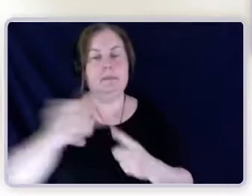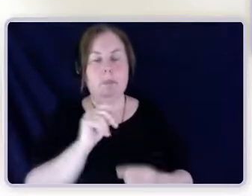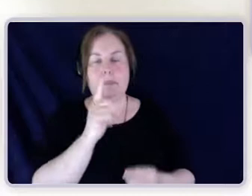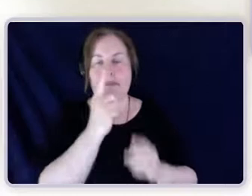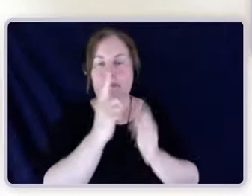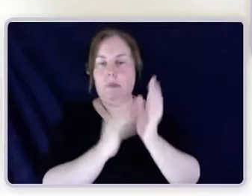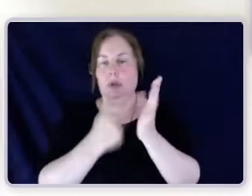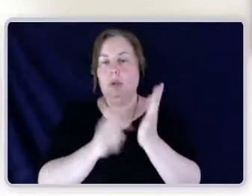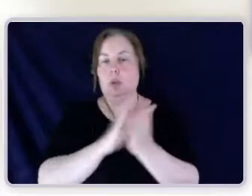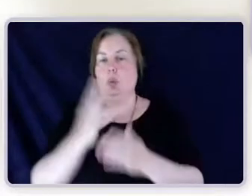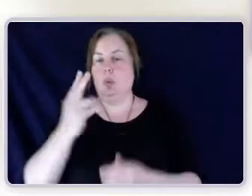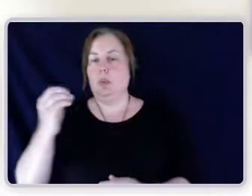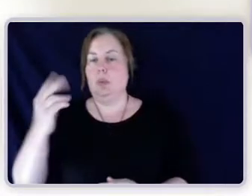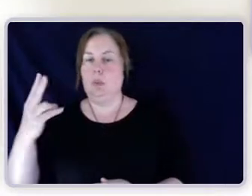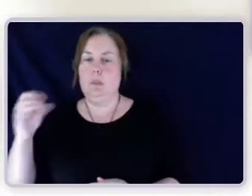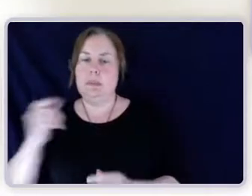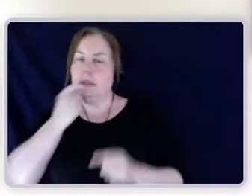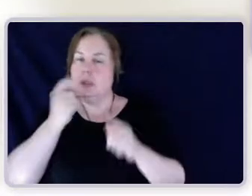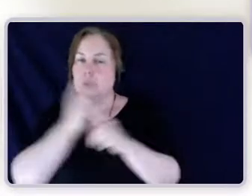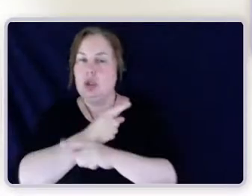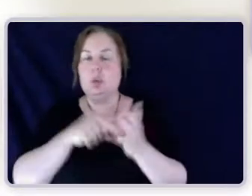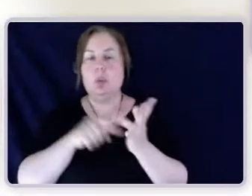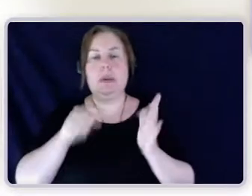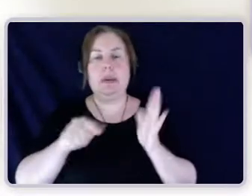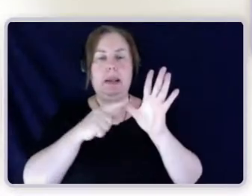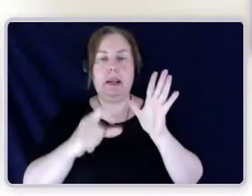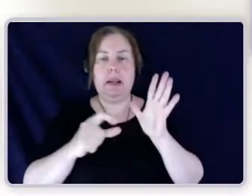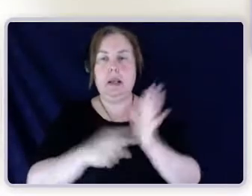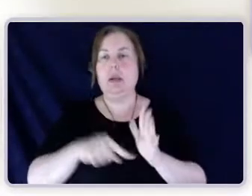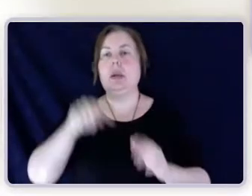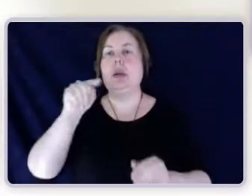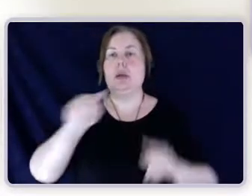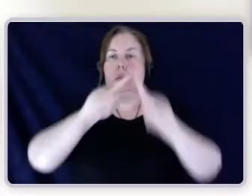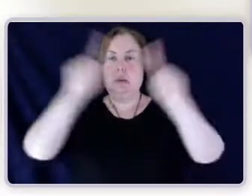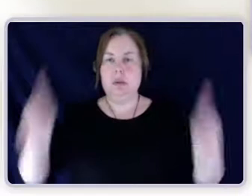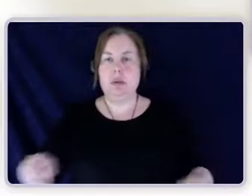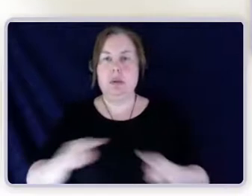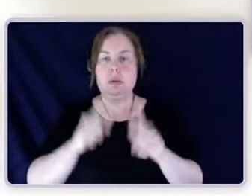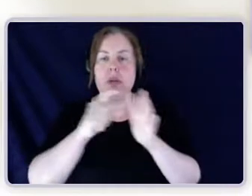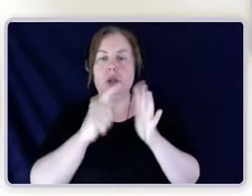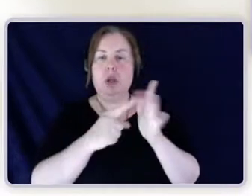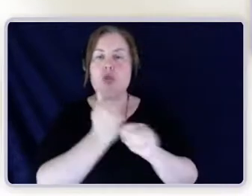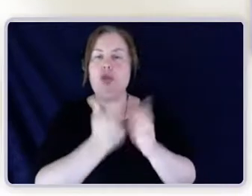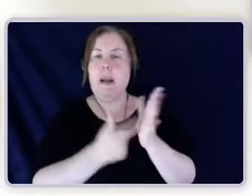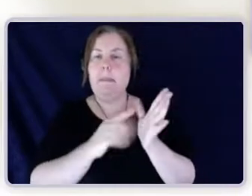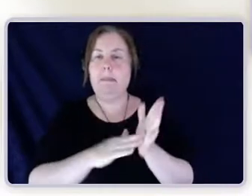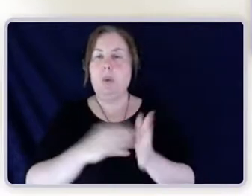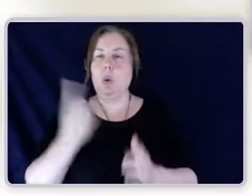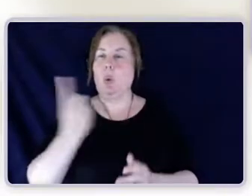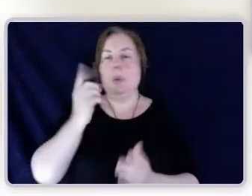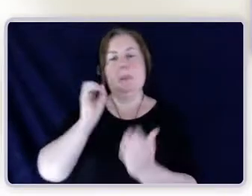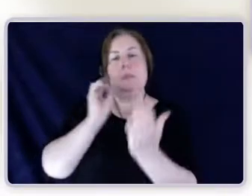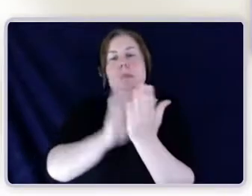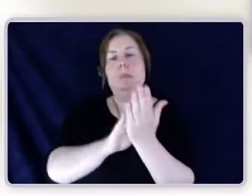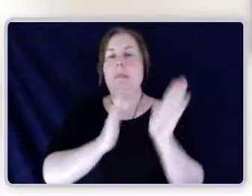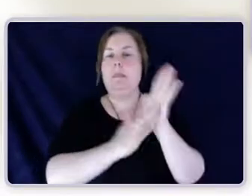That's put in this diagram form from someone called Michelle Browning, who works heavily in supported decision making, that